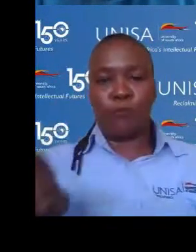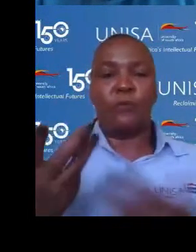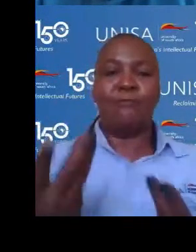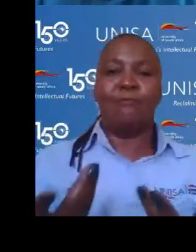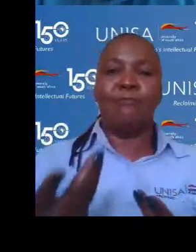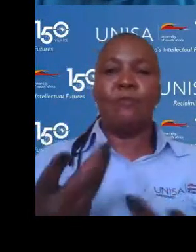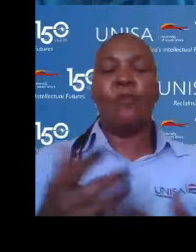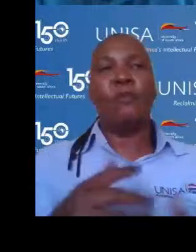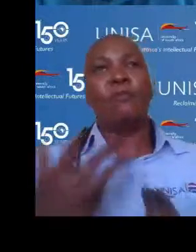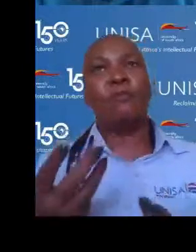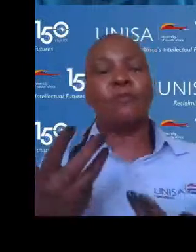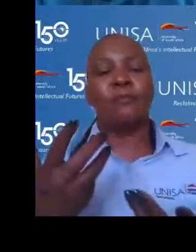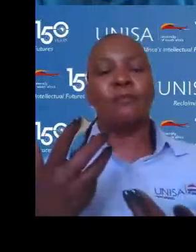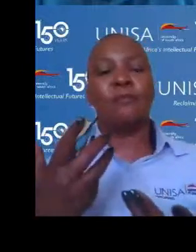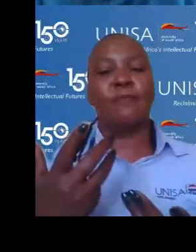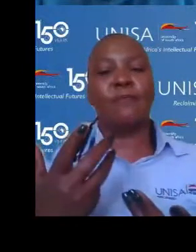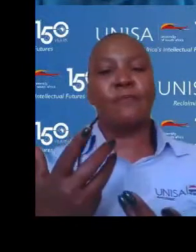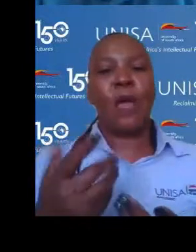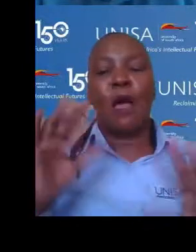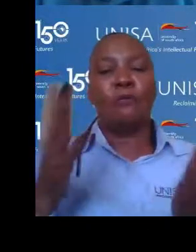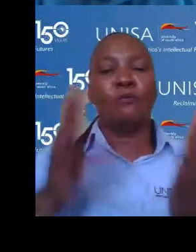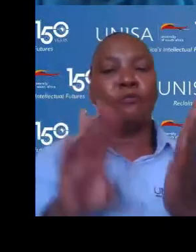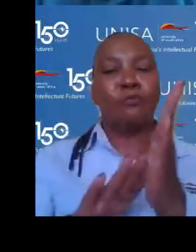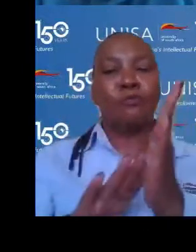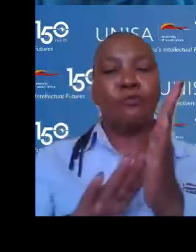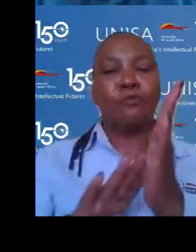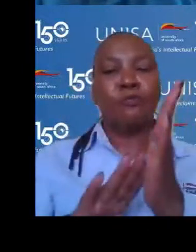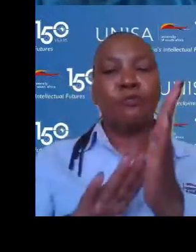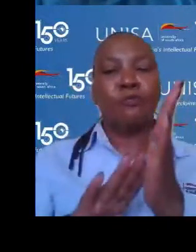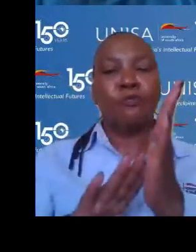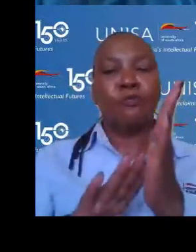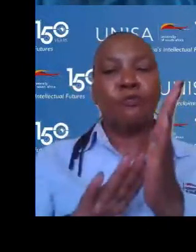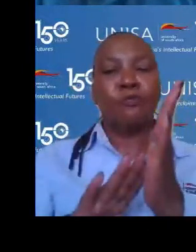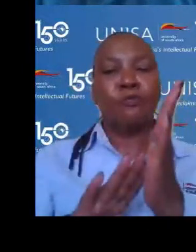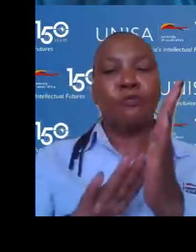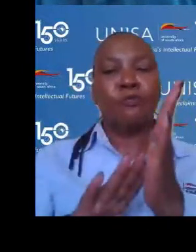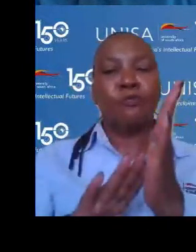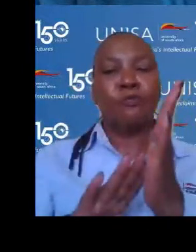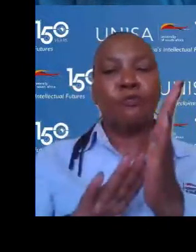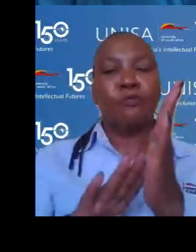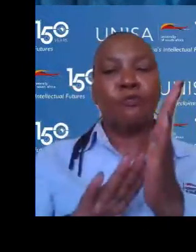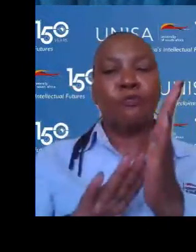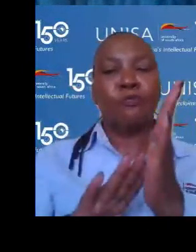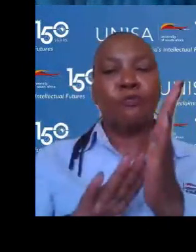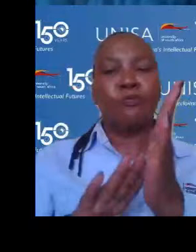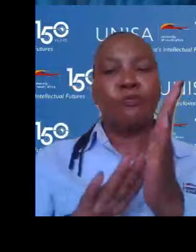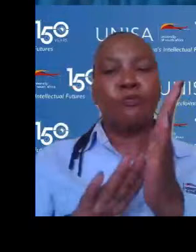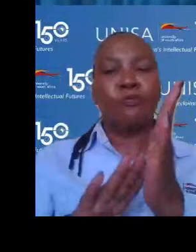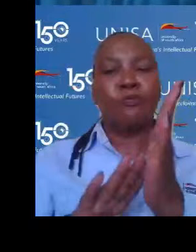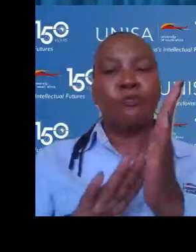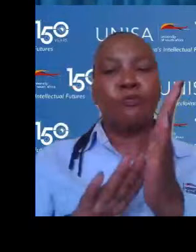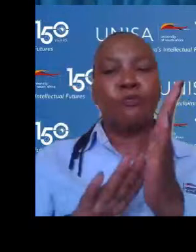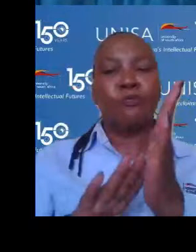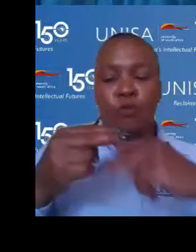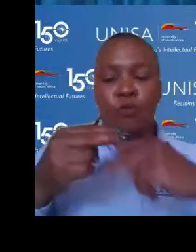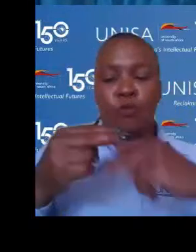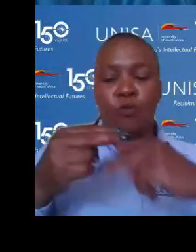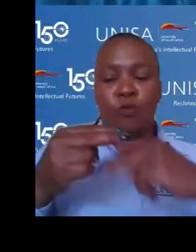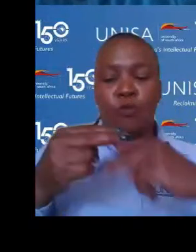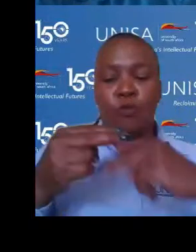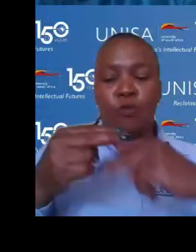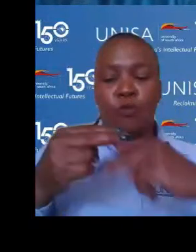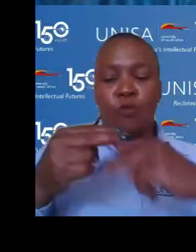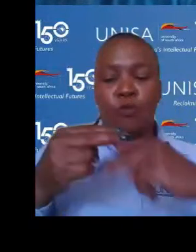So tips to survive a first year your first year at UNISA. So this short video is about some of the students who